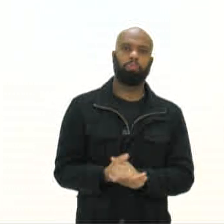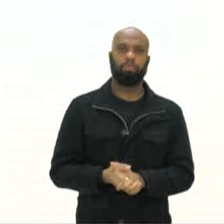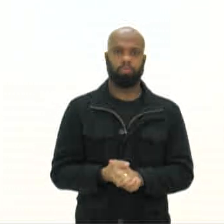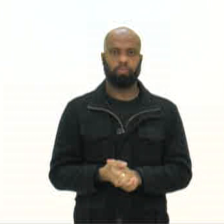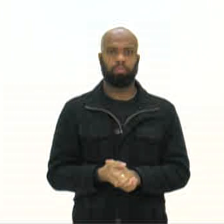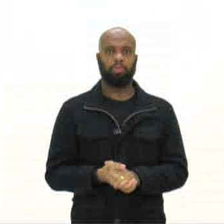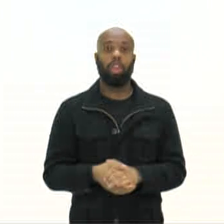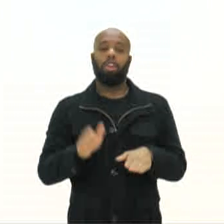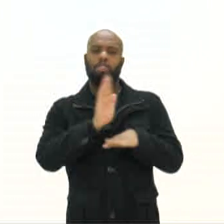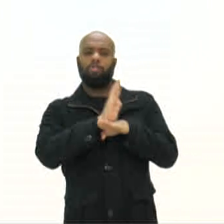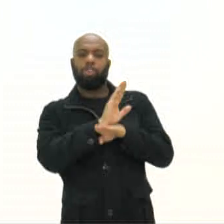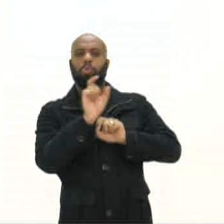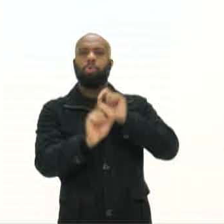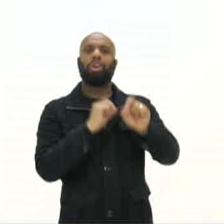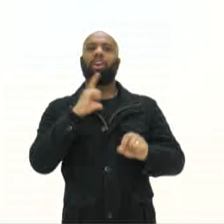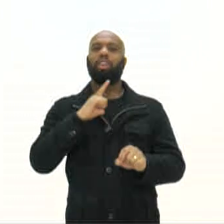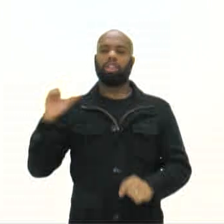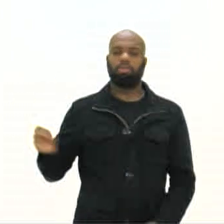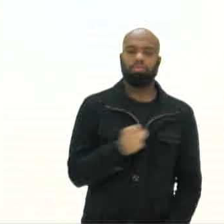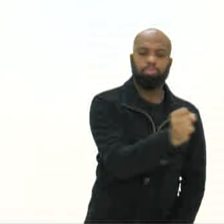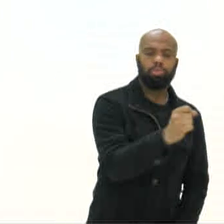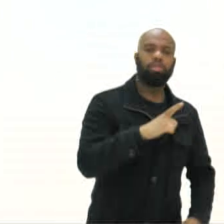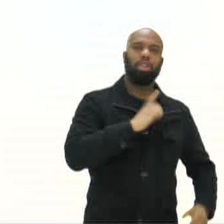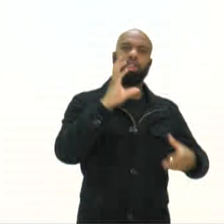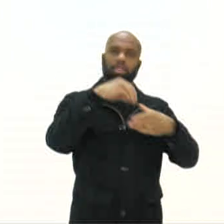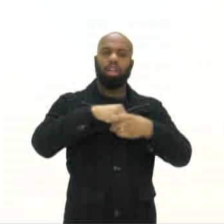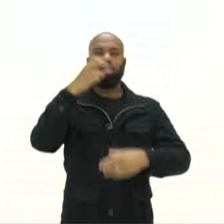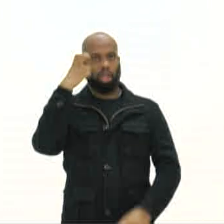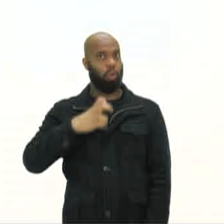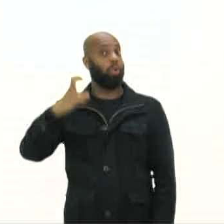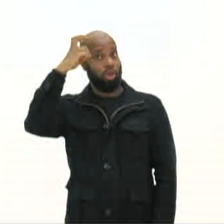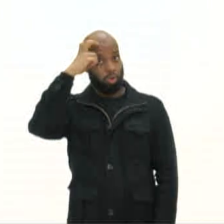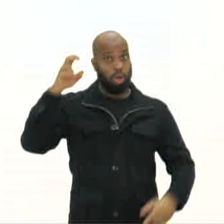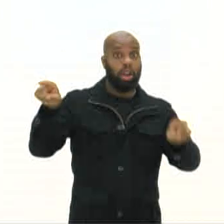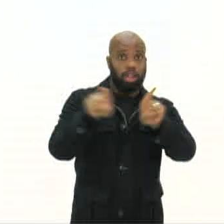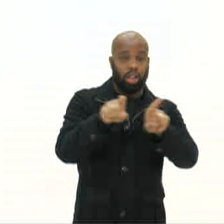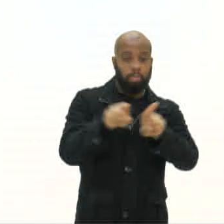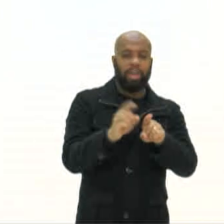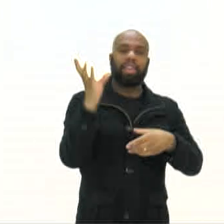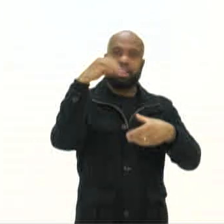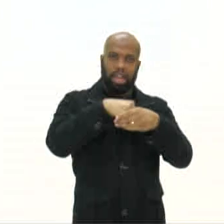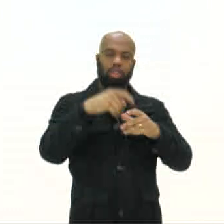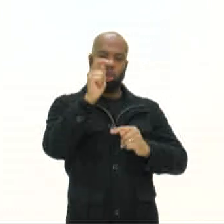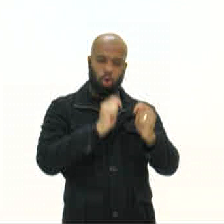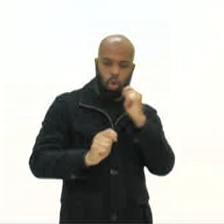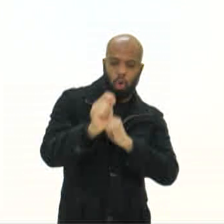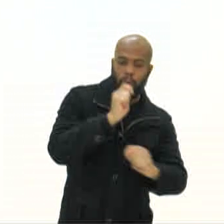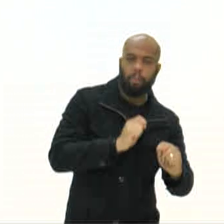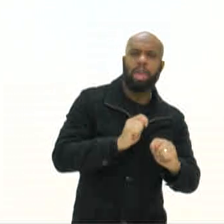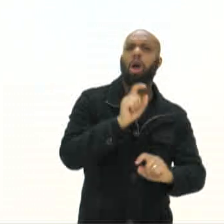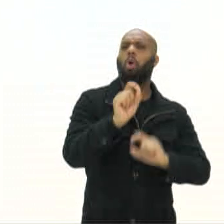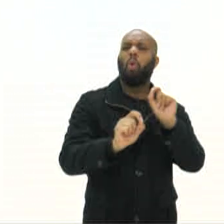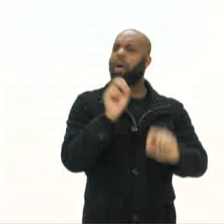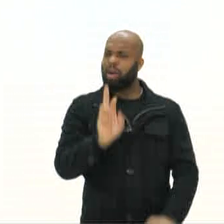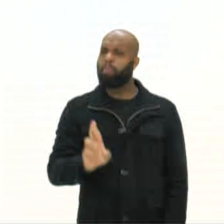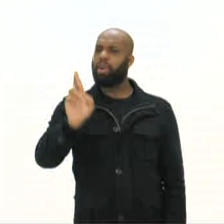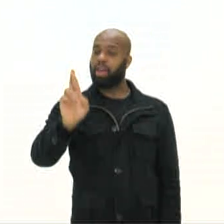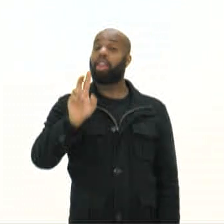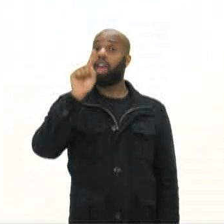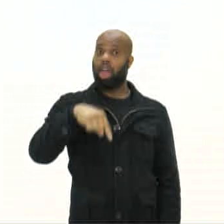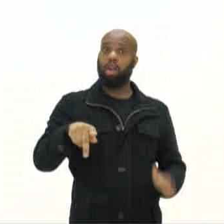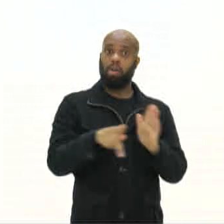filmes é uma atividade que está inserida na cultura e também na economia e que representa justamente